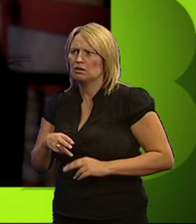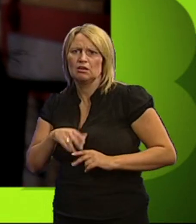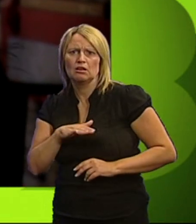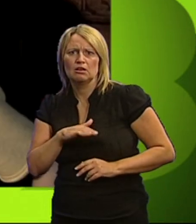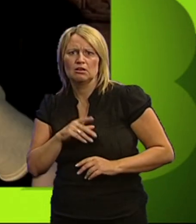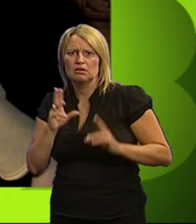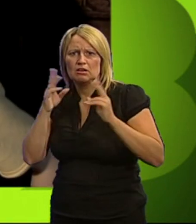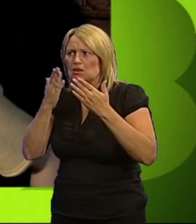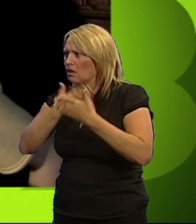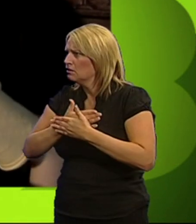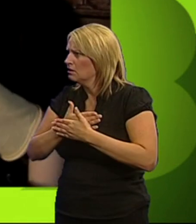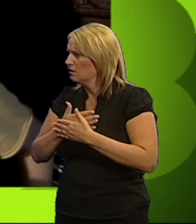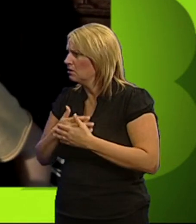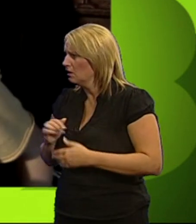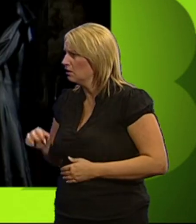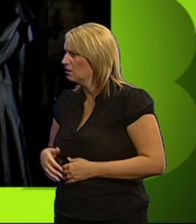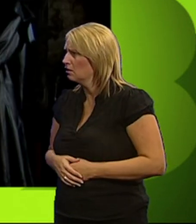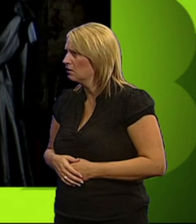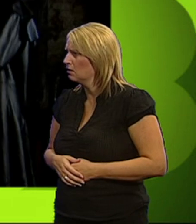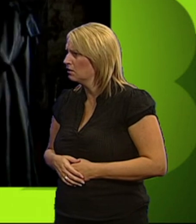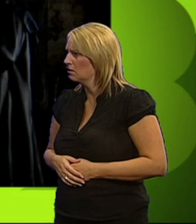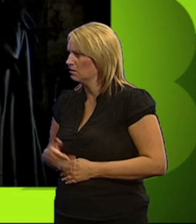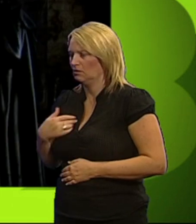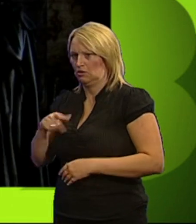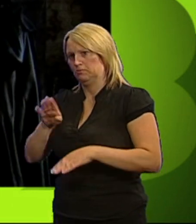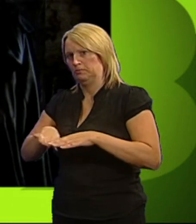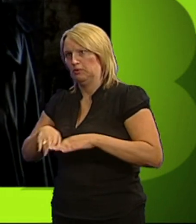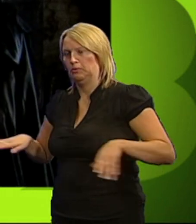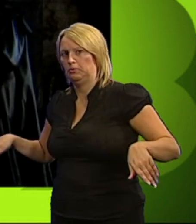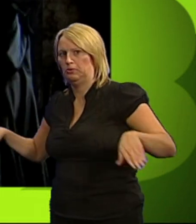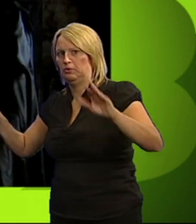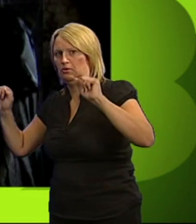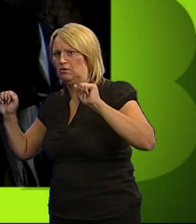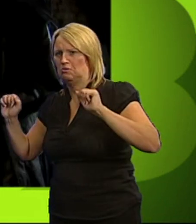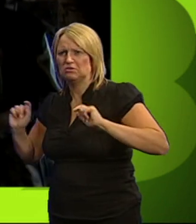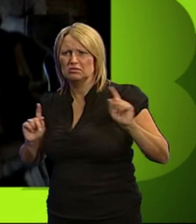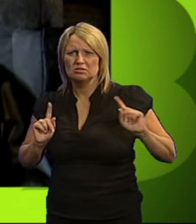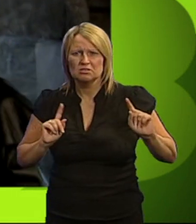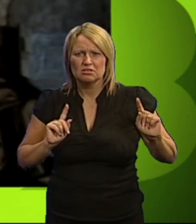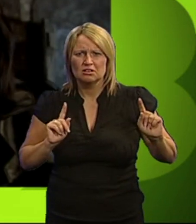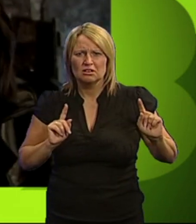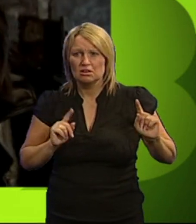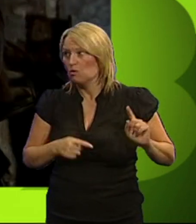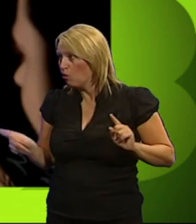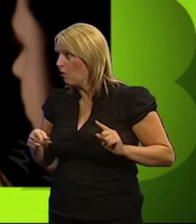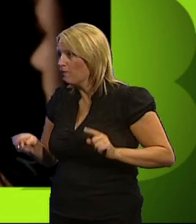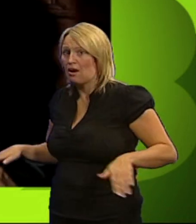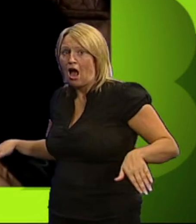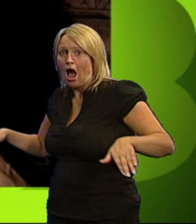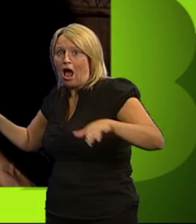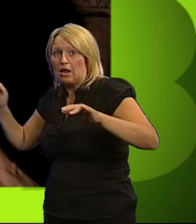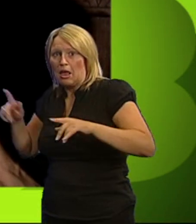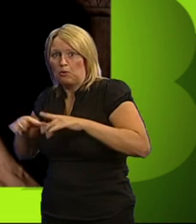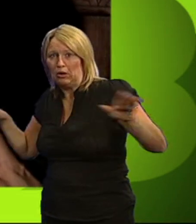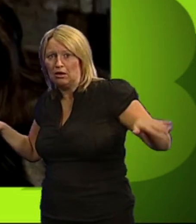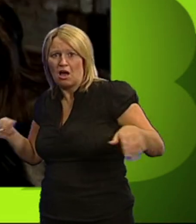It's the middle of the night. Exactly. Time for your next flying lesson. What? Come on, boy, fly. Fly like the wind.